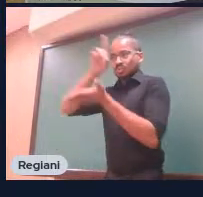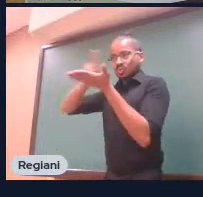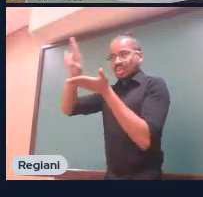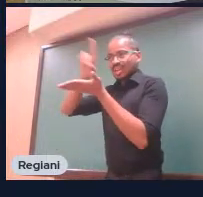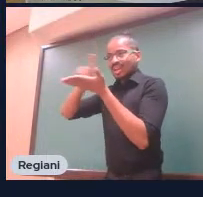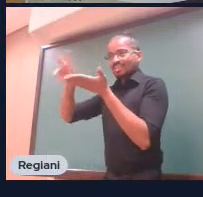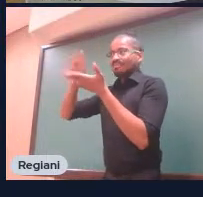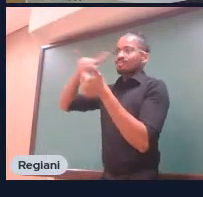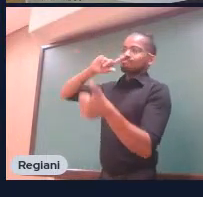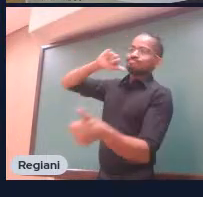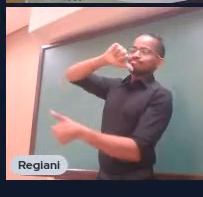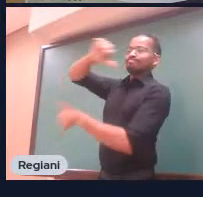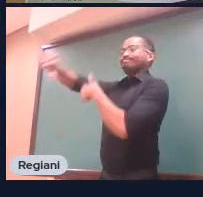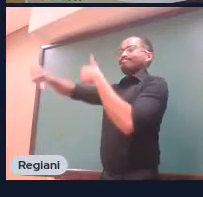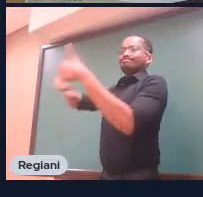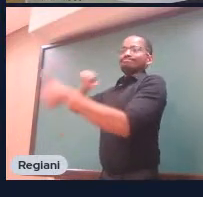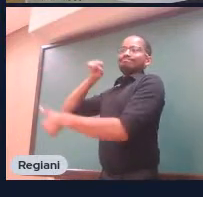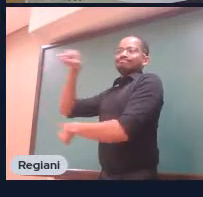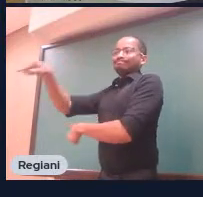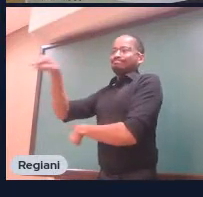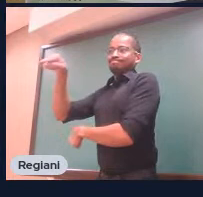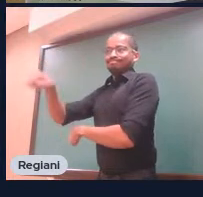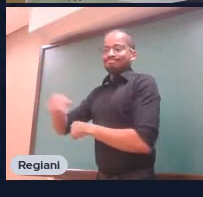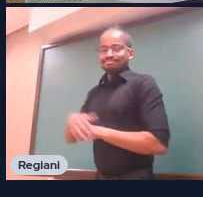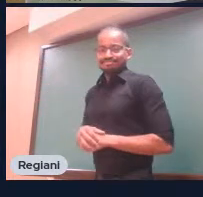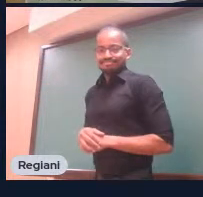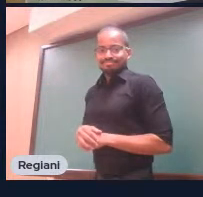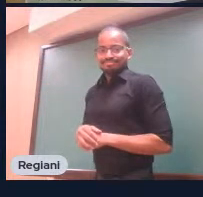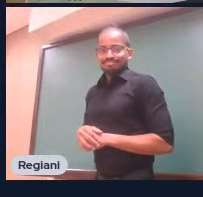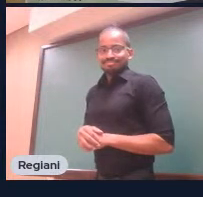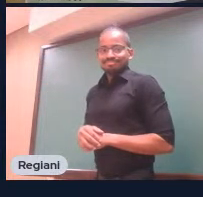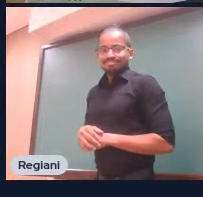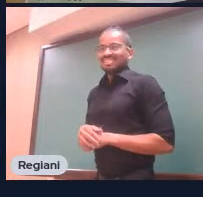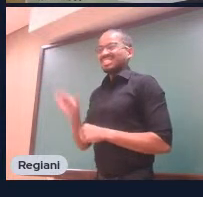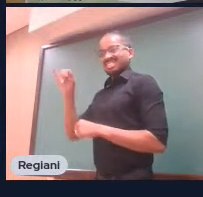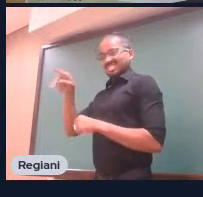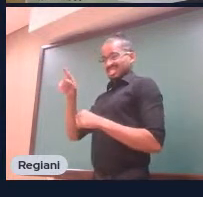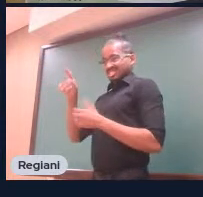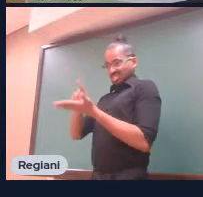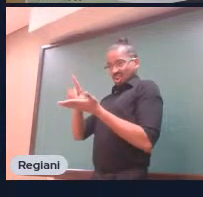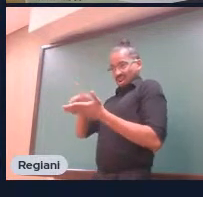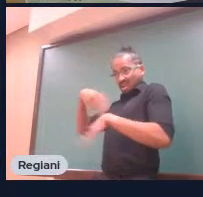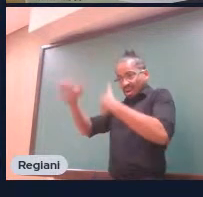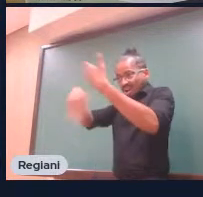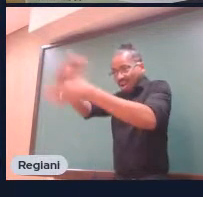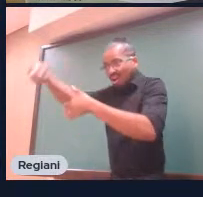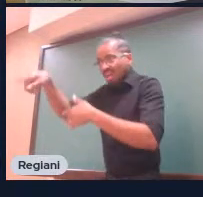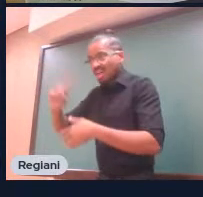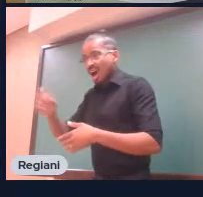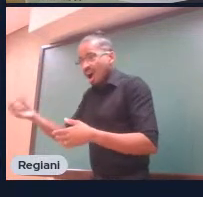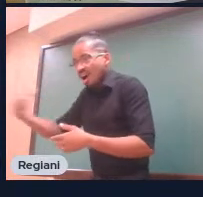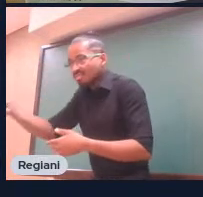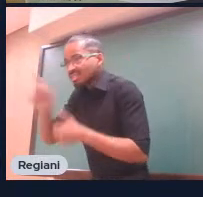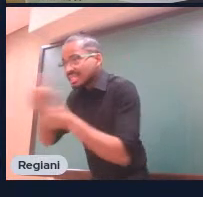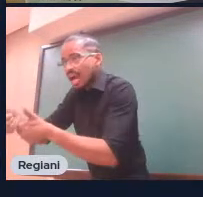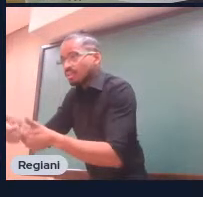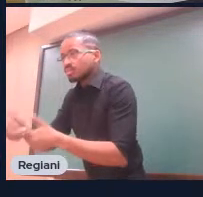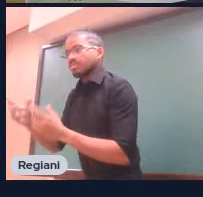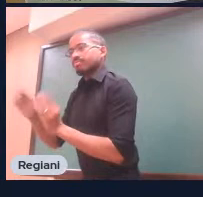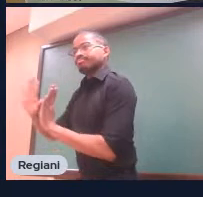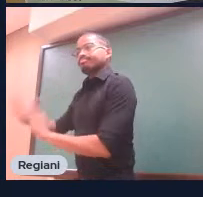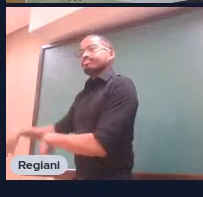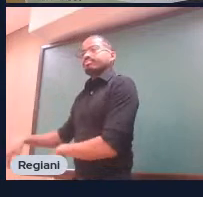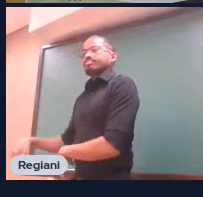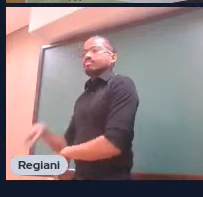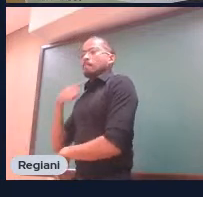know it's always up to date, because if they're not up to date, they won't be used. Think of a monitor corpus. No one is